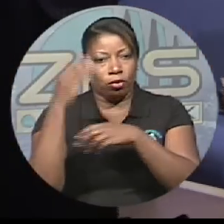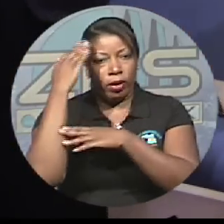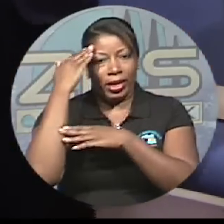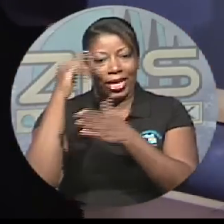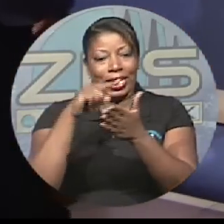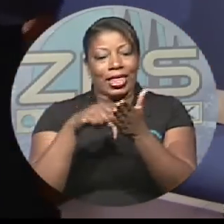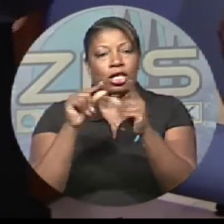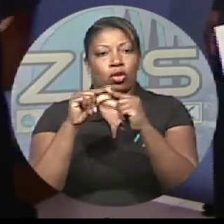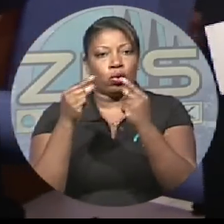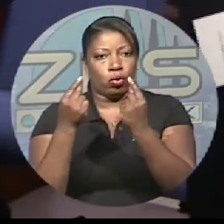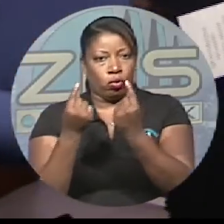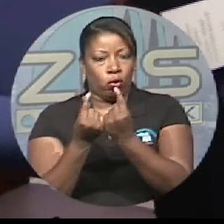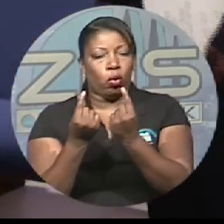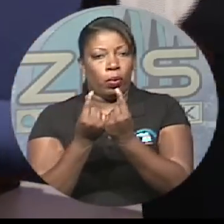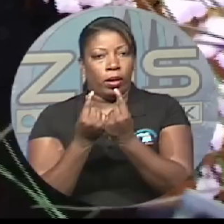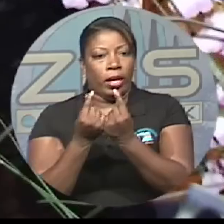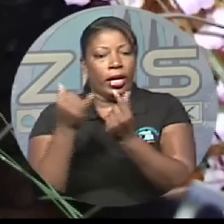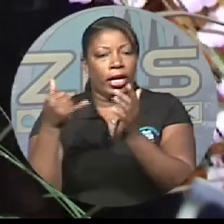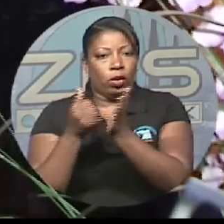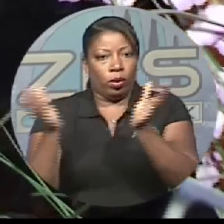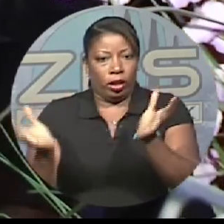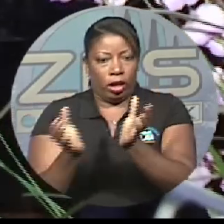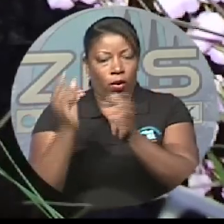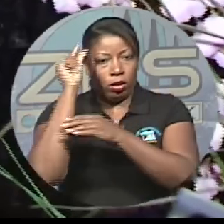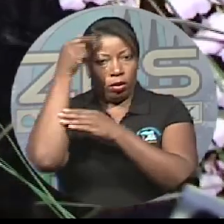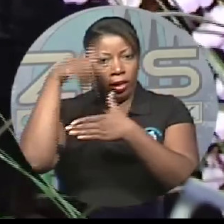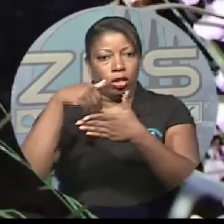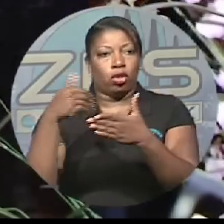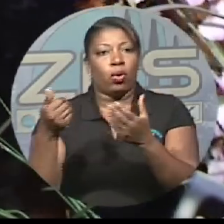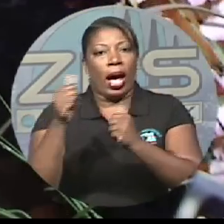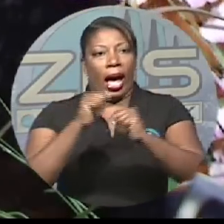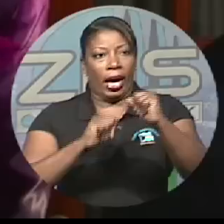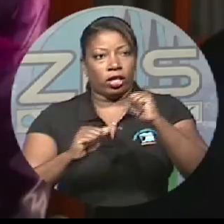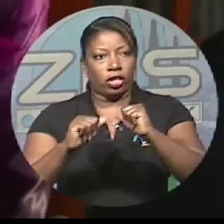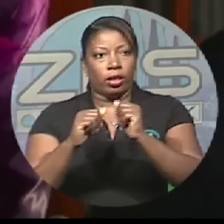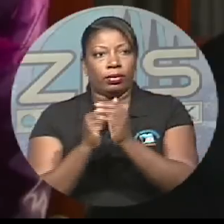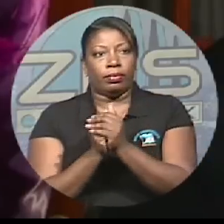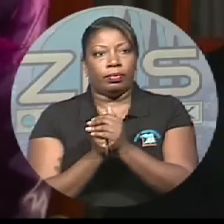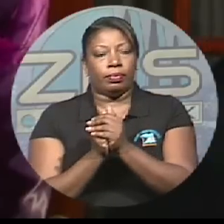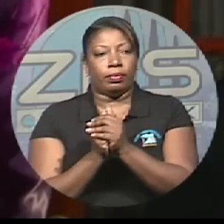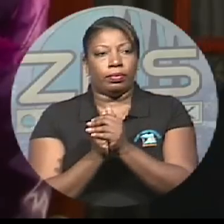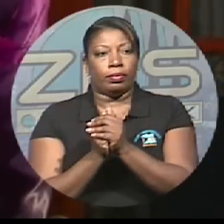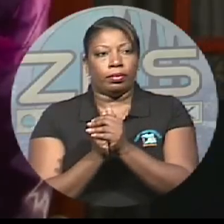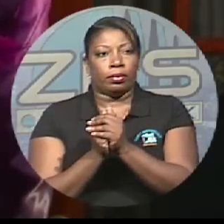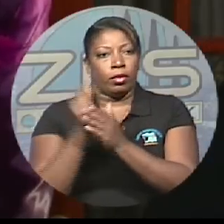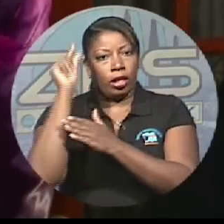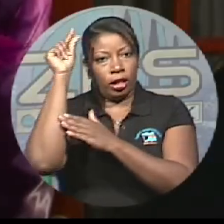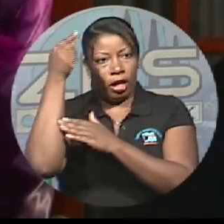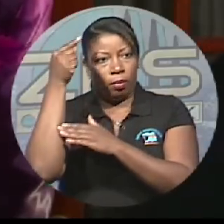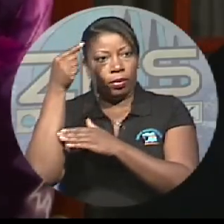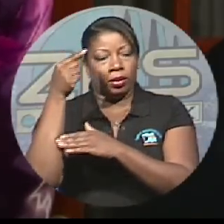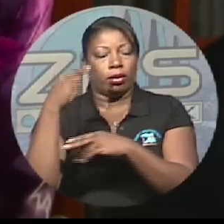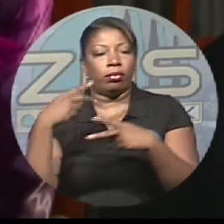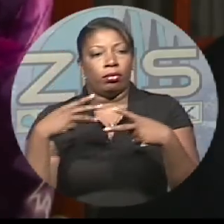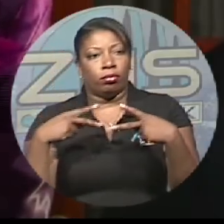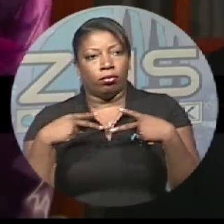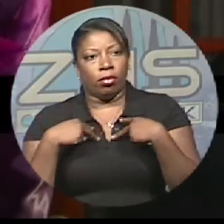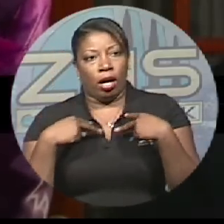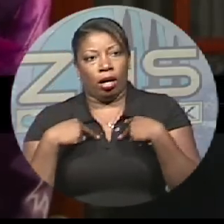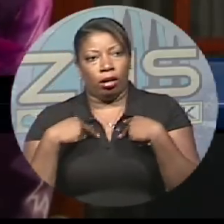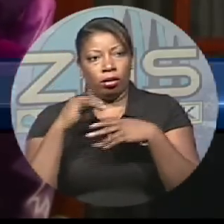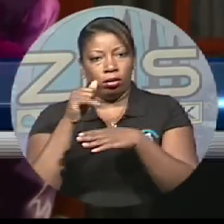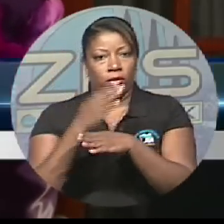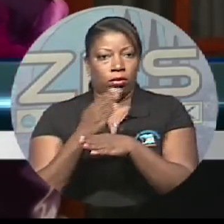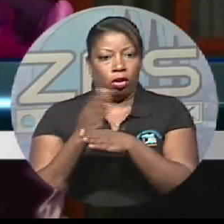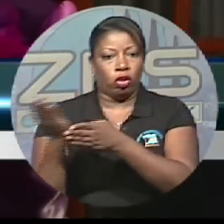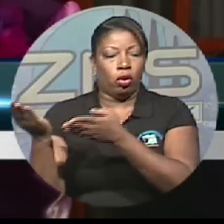group, it will hopefully spur government to action. So until the government has the fortitude of bringing forward